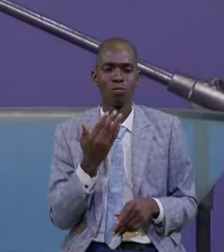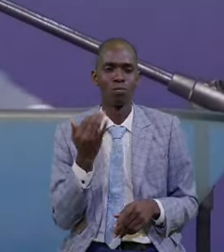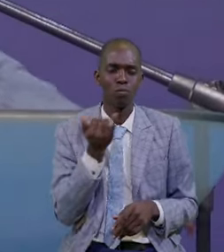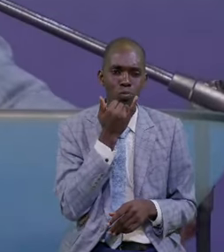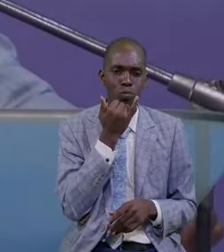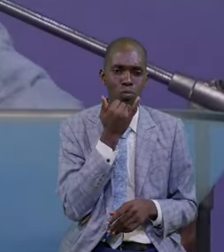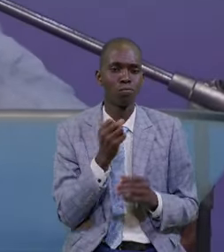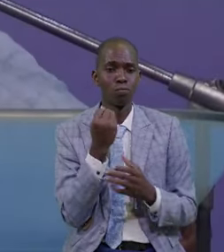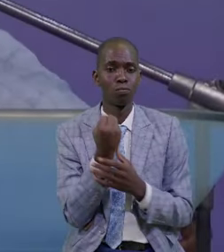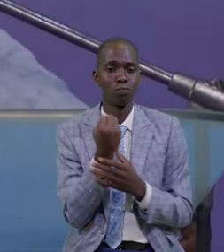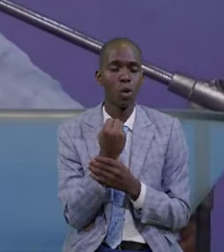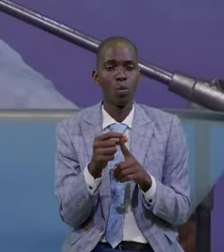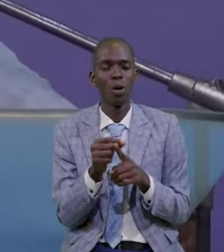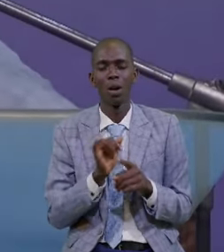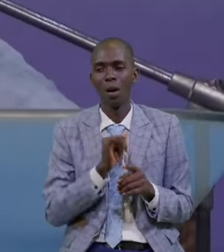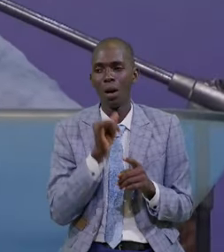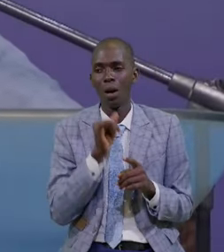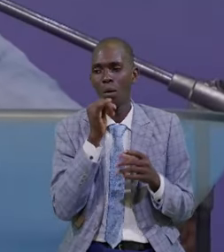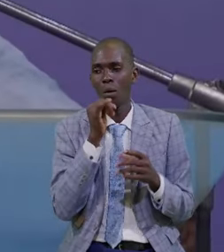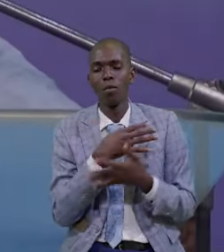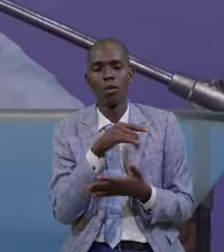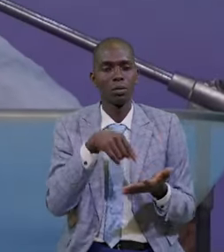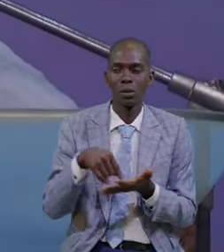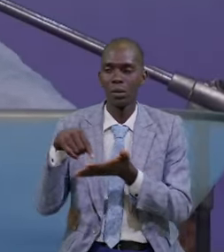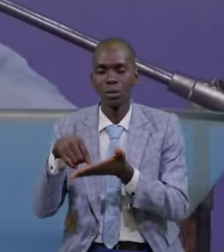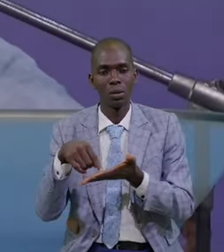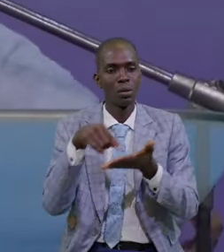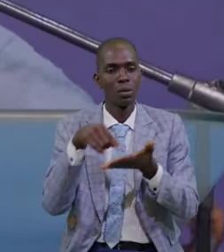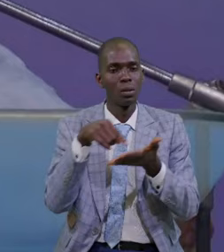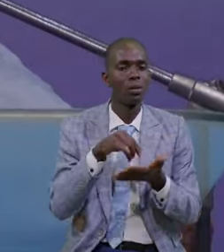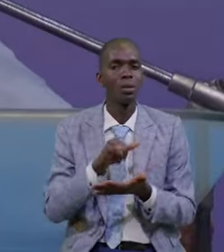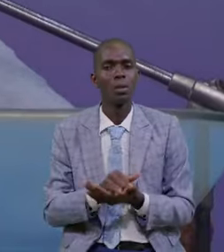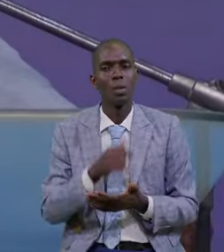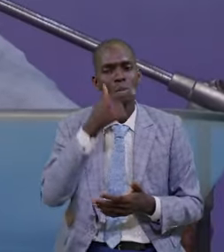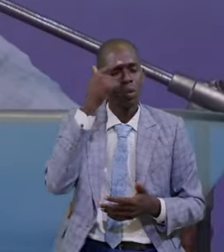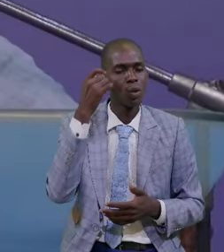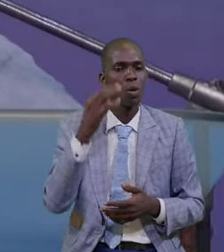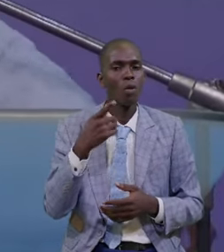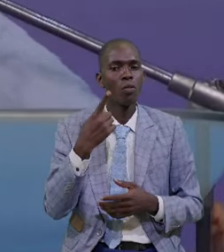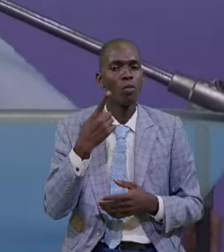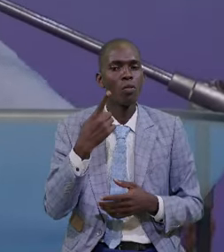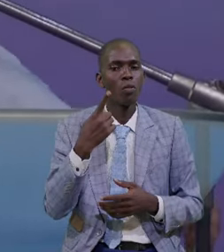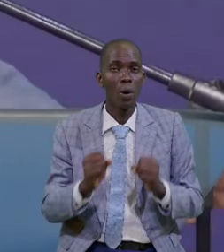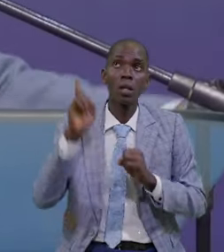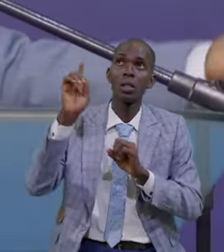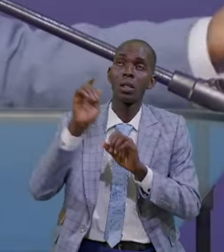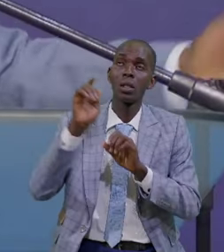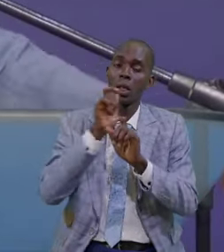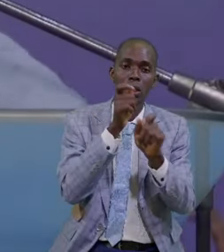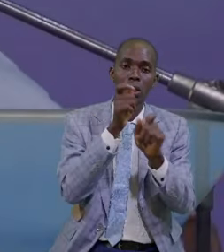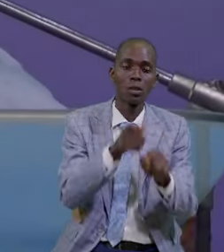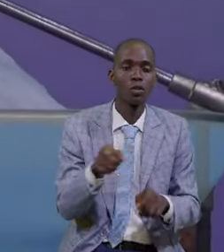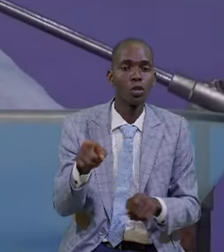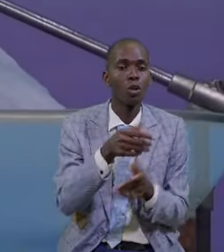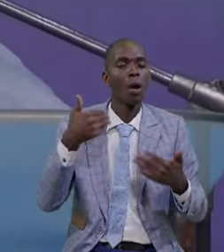afraid. We're afraid of this, afraid of this, afraid of that, because the power that he had given us before had